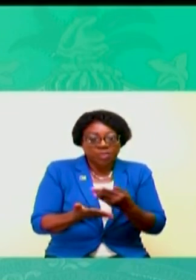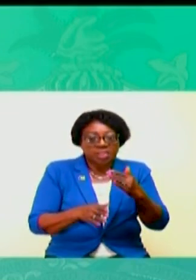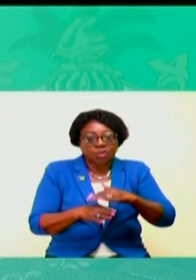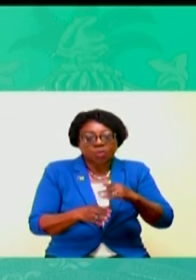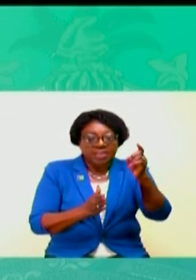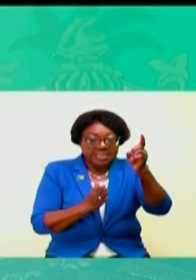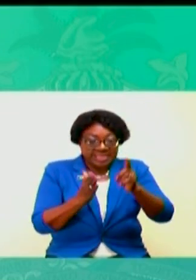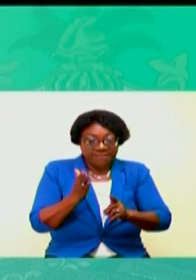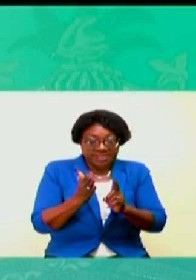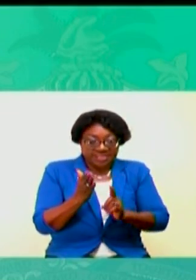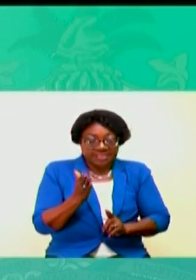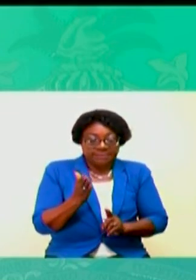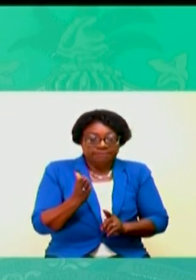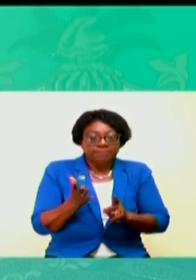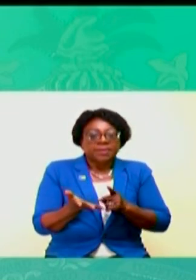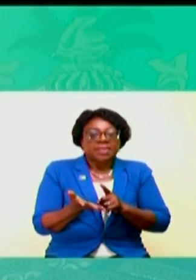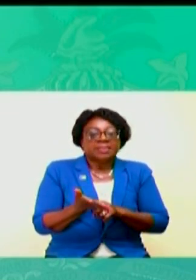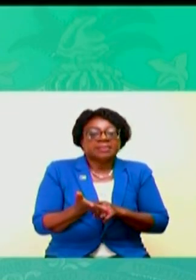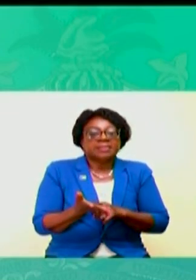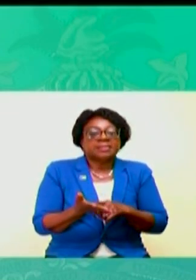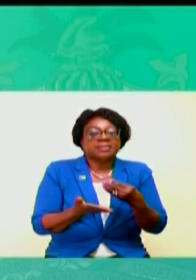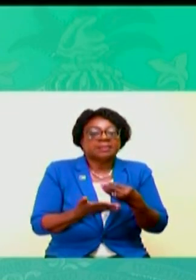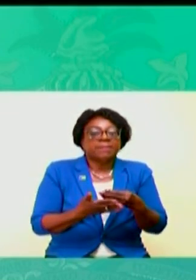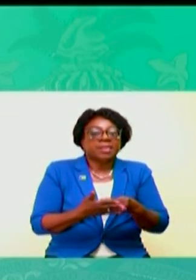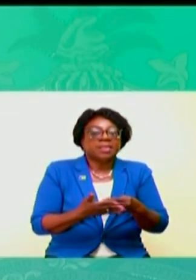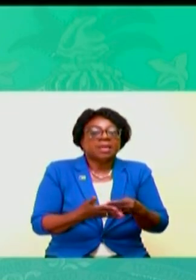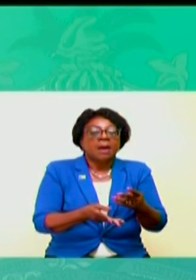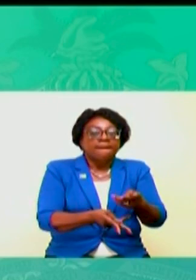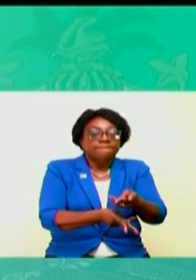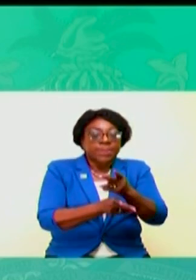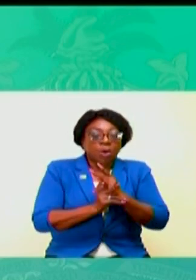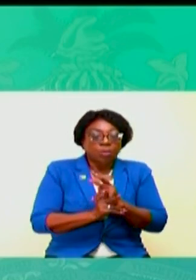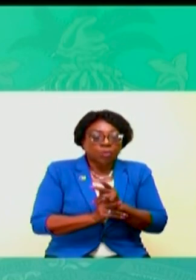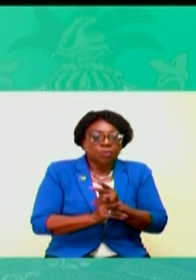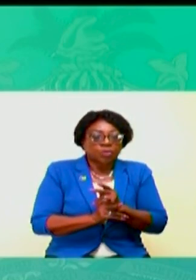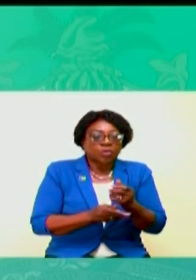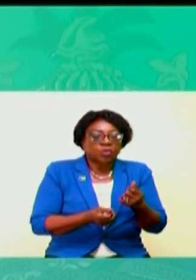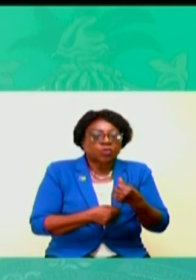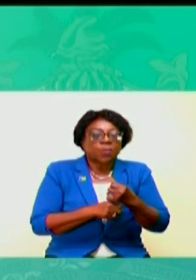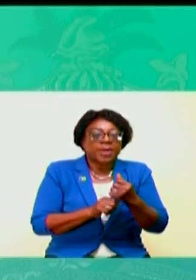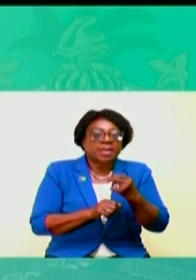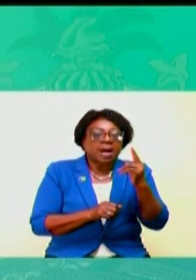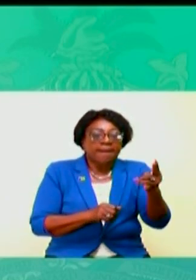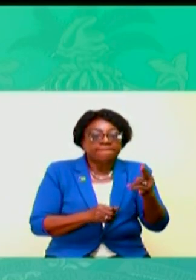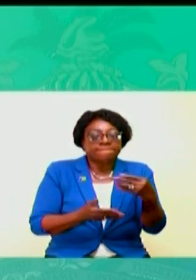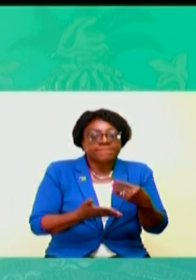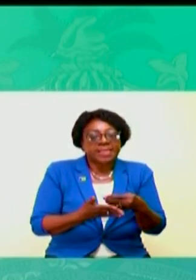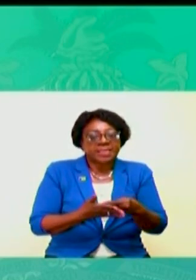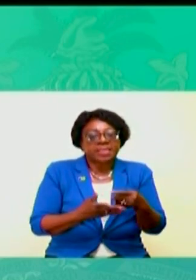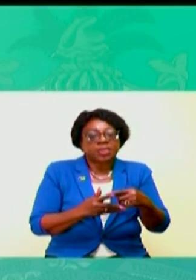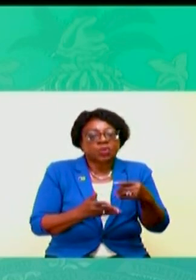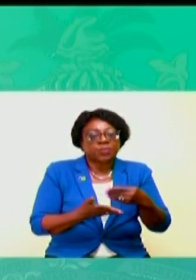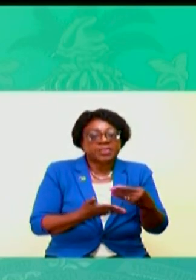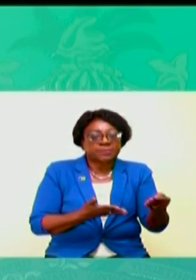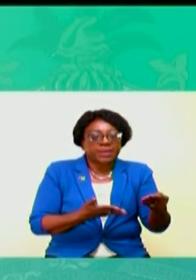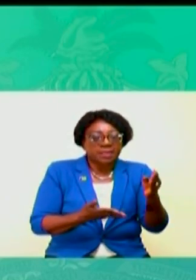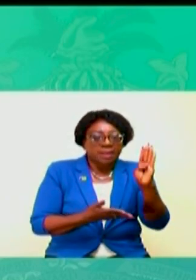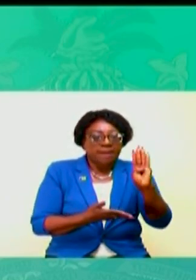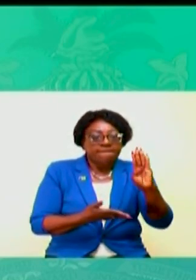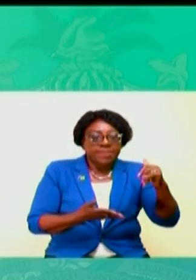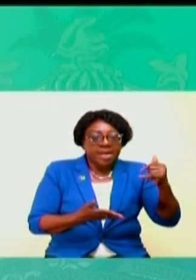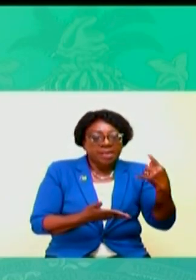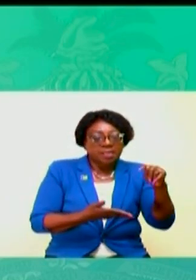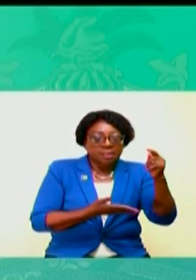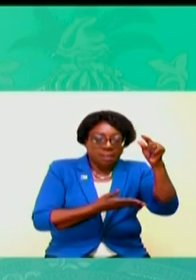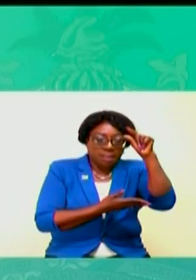deficit. This is the sum borrowed to fill the gap. As we consider these terms, a few realities